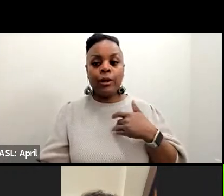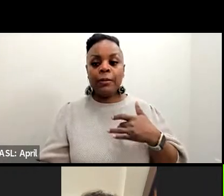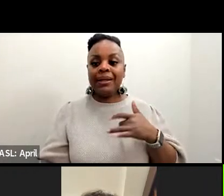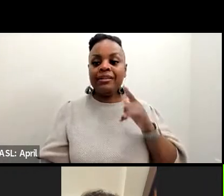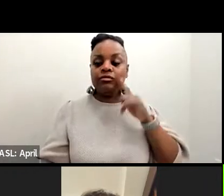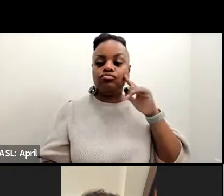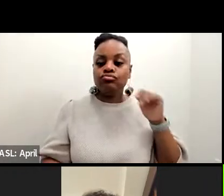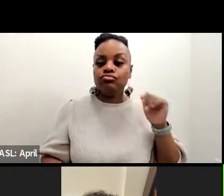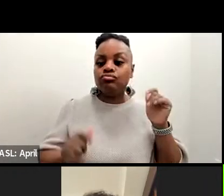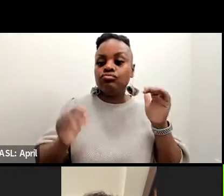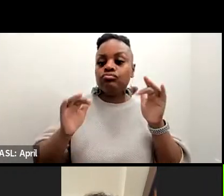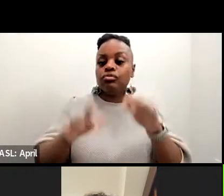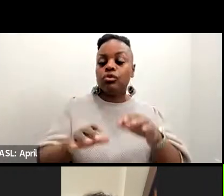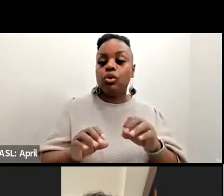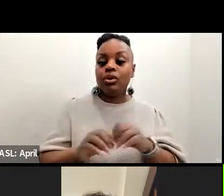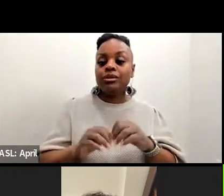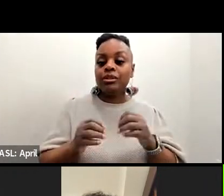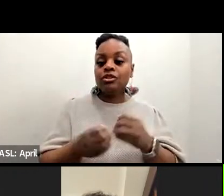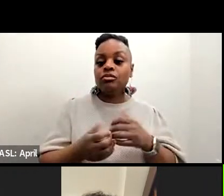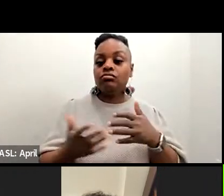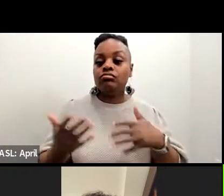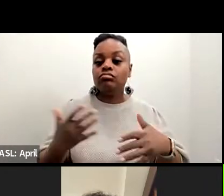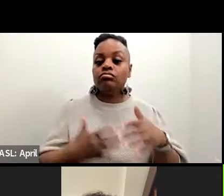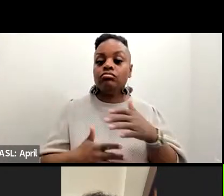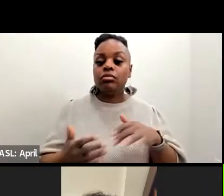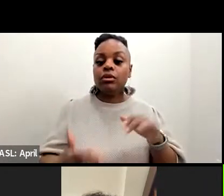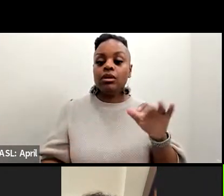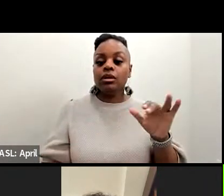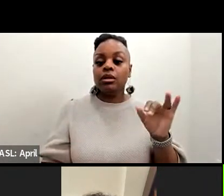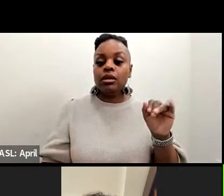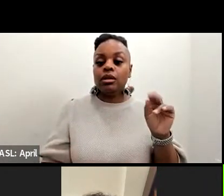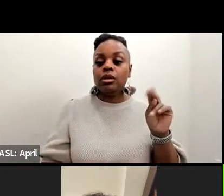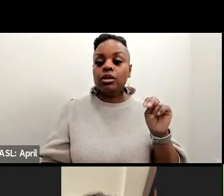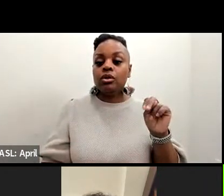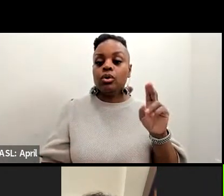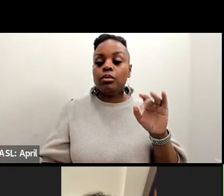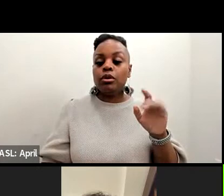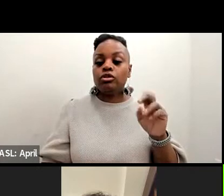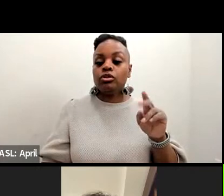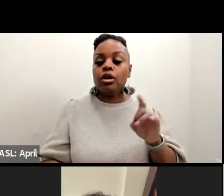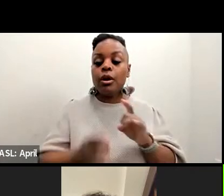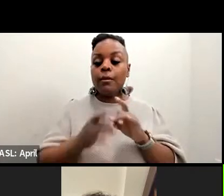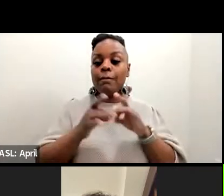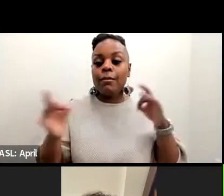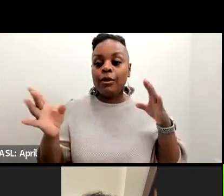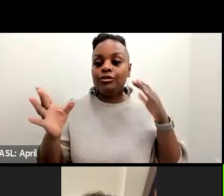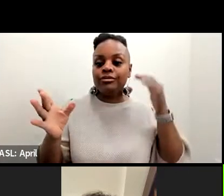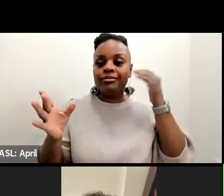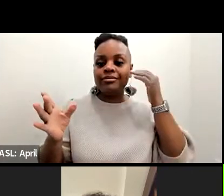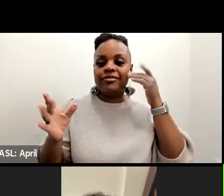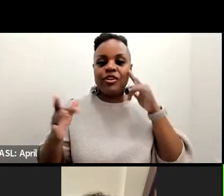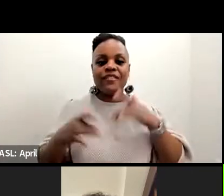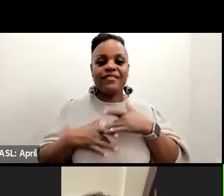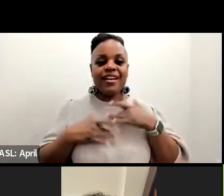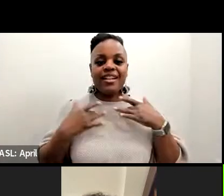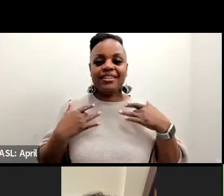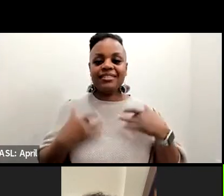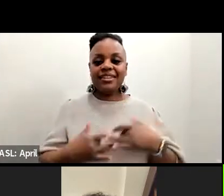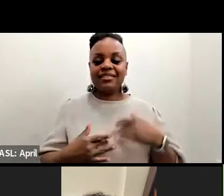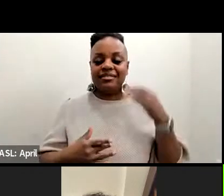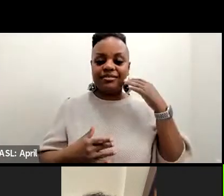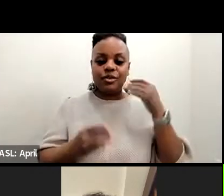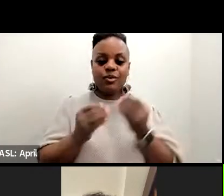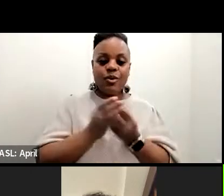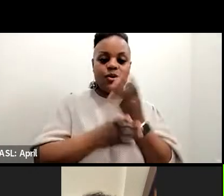anything outside this organization. So when the organization got dissolved or got hit